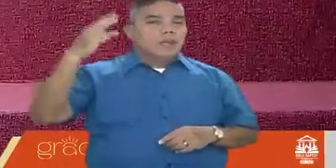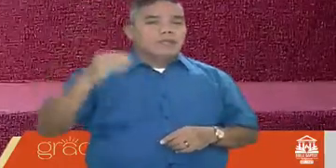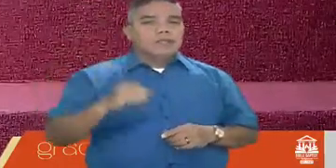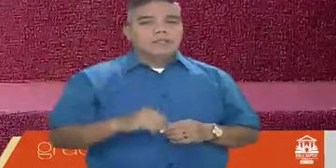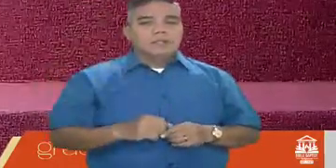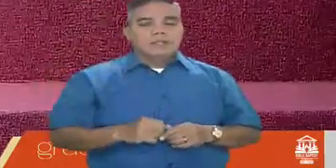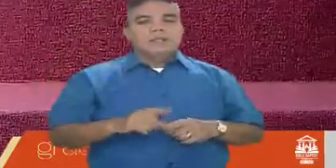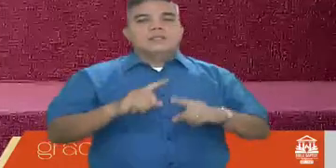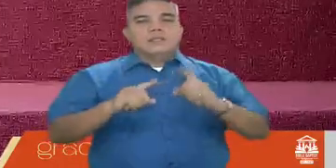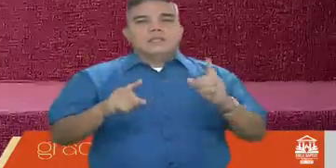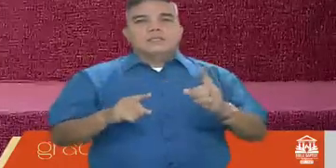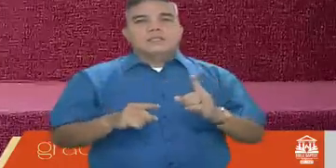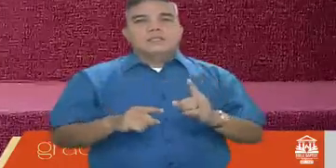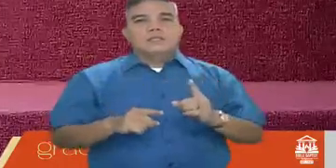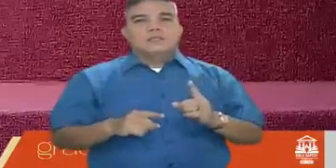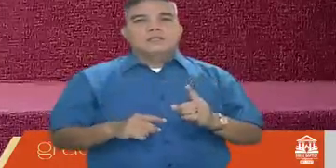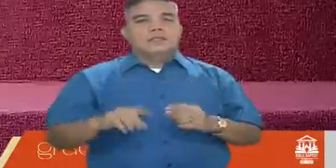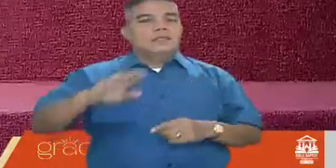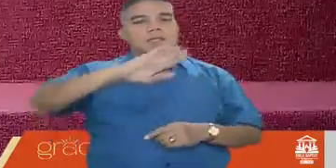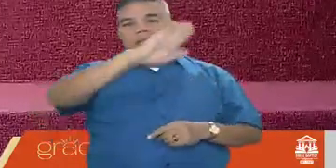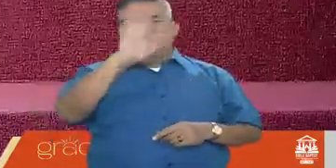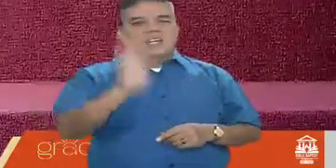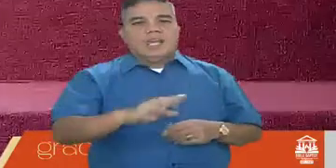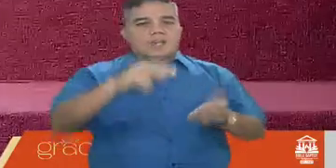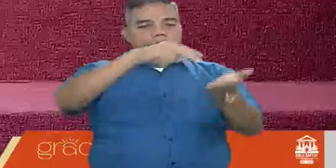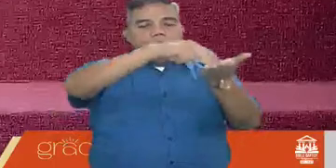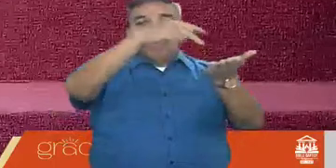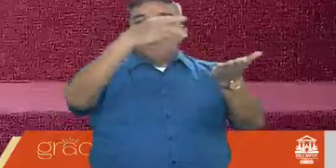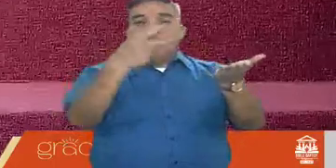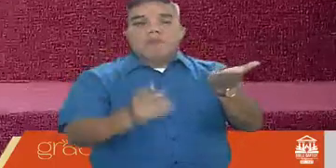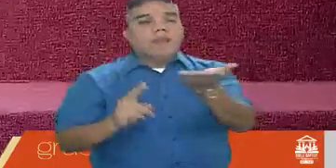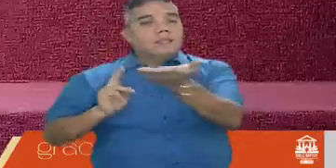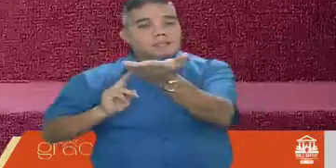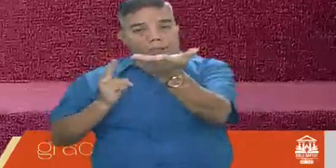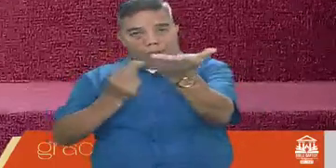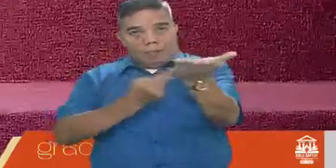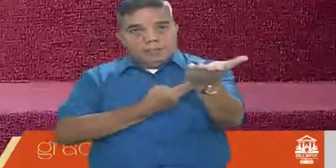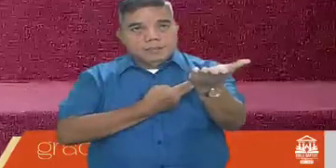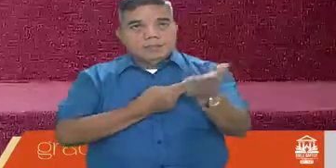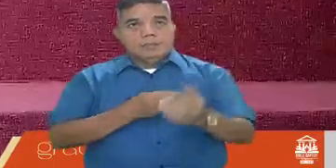grace, this is the blank, never fails us.